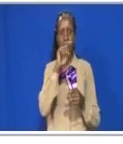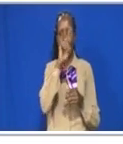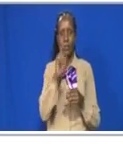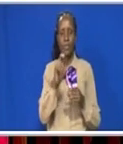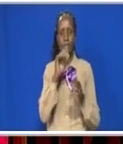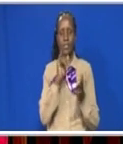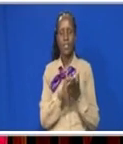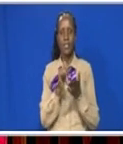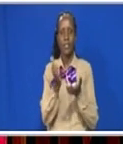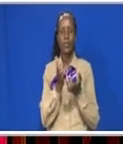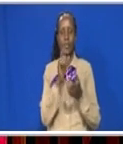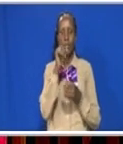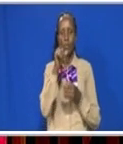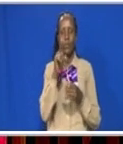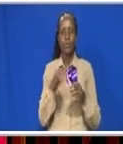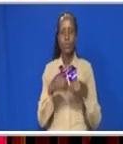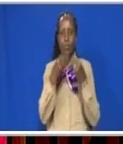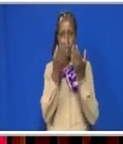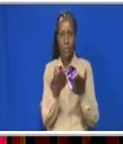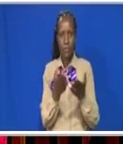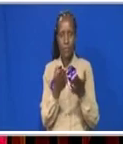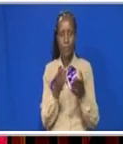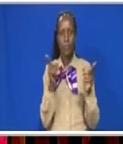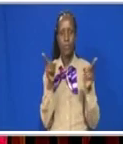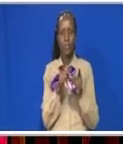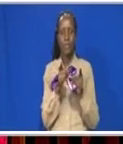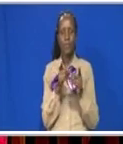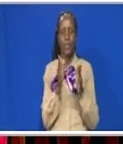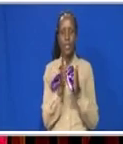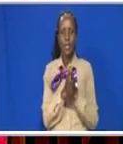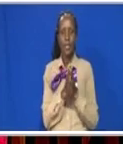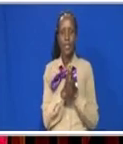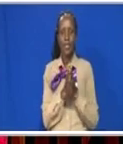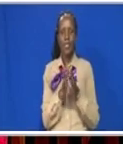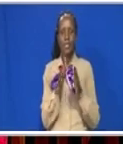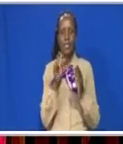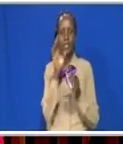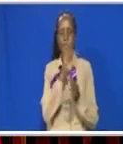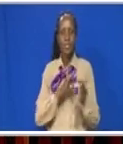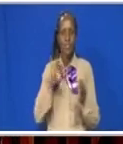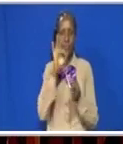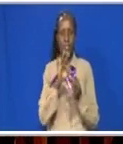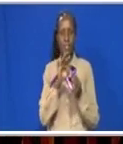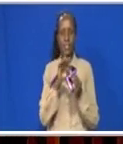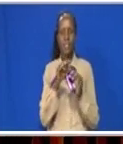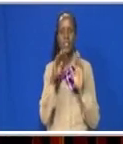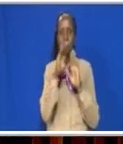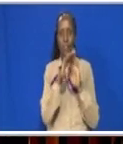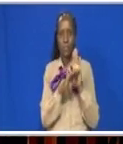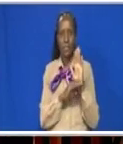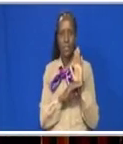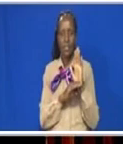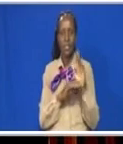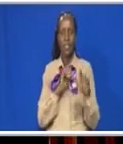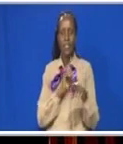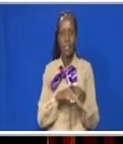that require you to give brief and precise statements. When you come